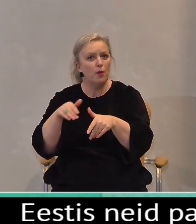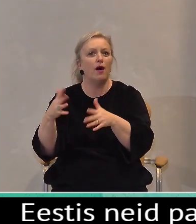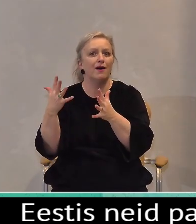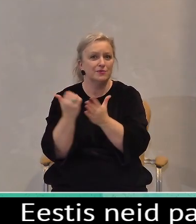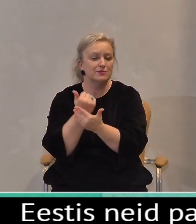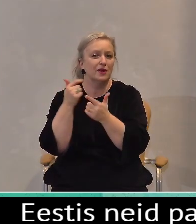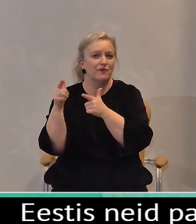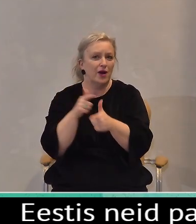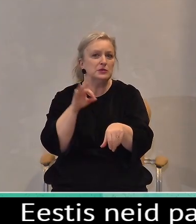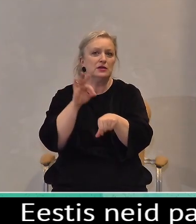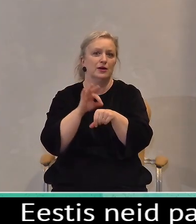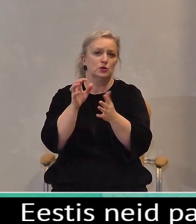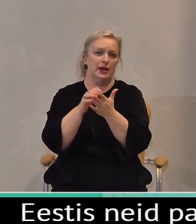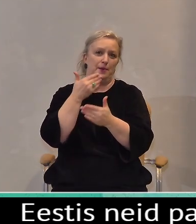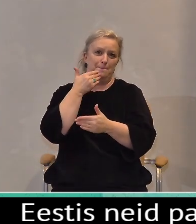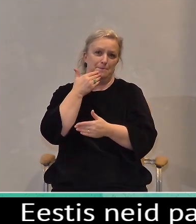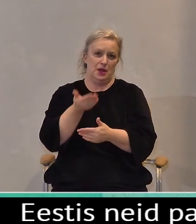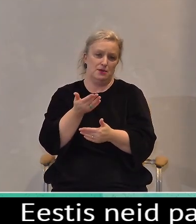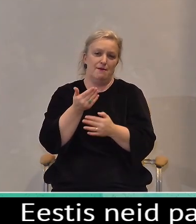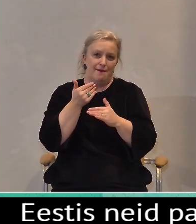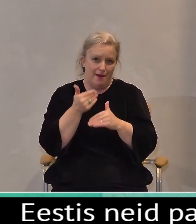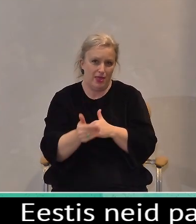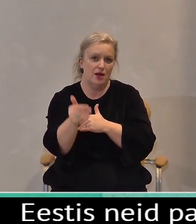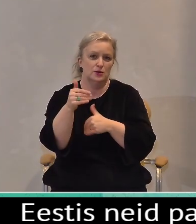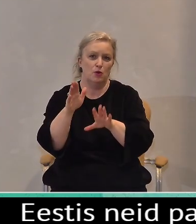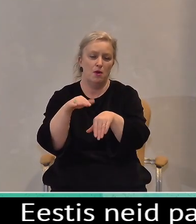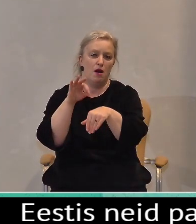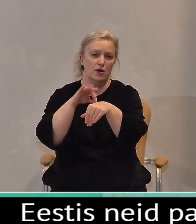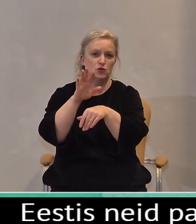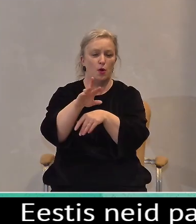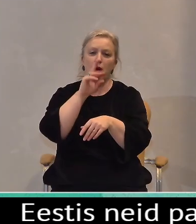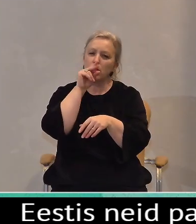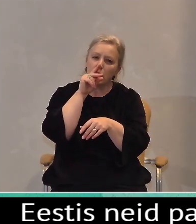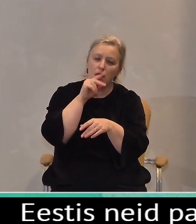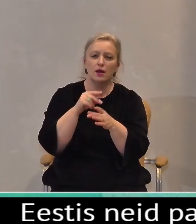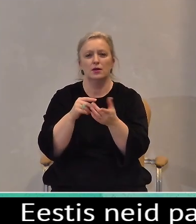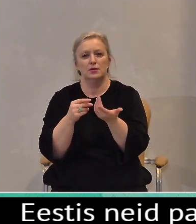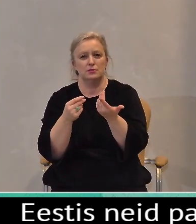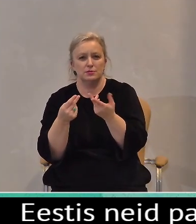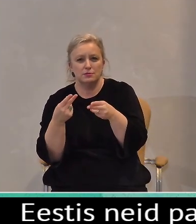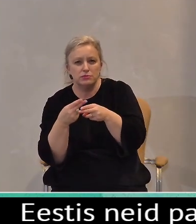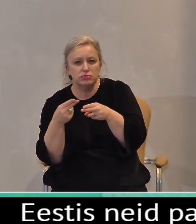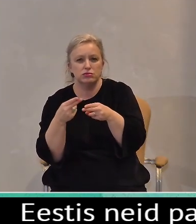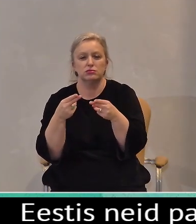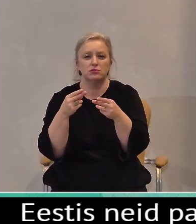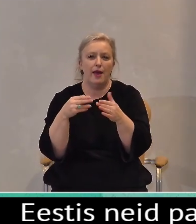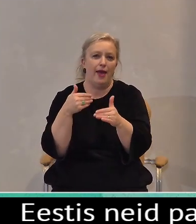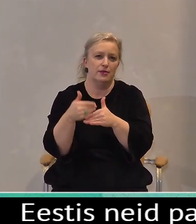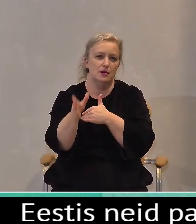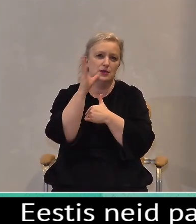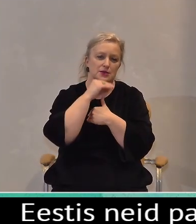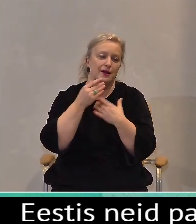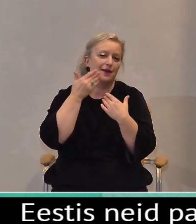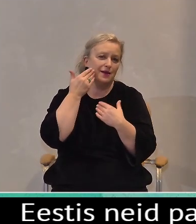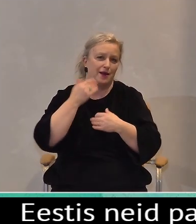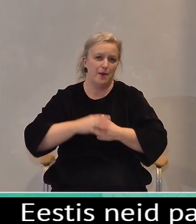identified, we had done a lot of the work, we had a lot of knowledge about the dysfunctions, and this allowed us to